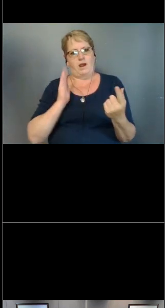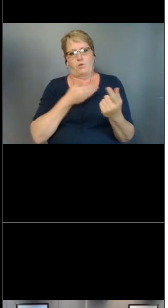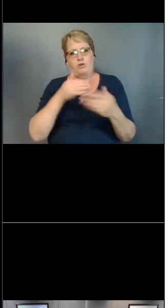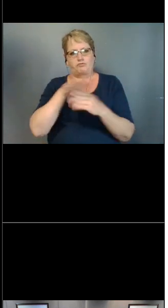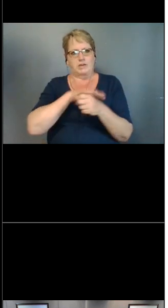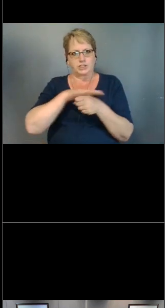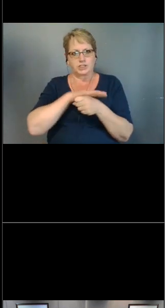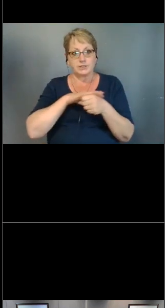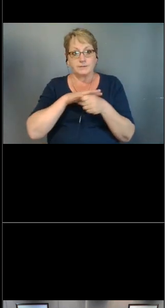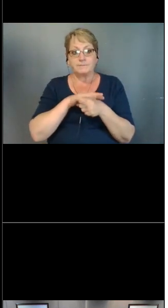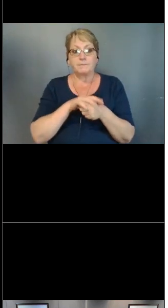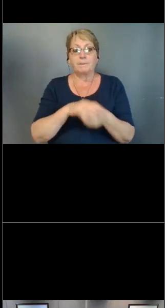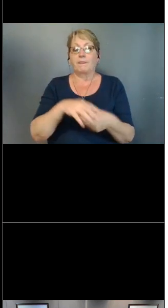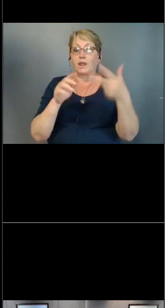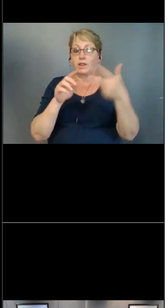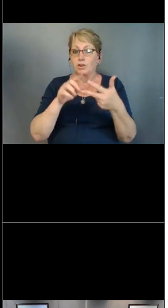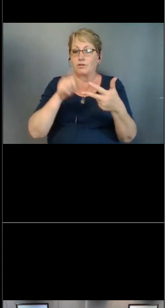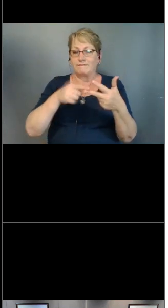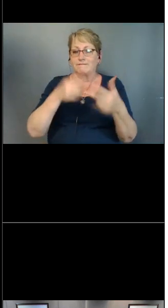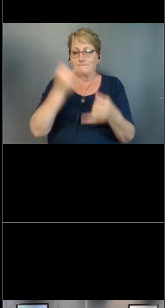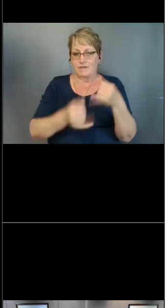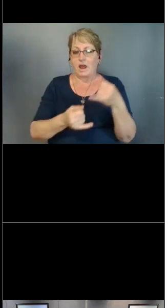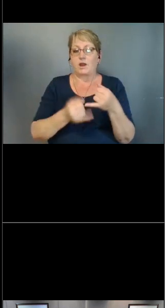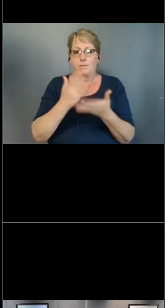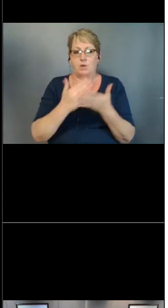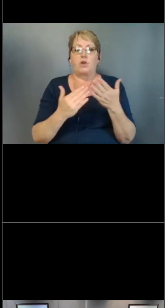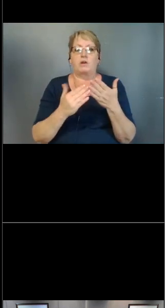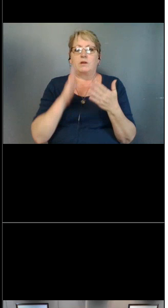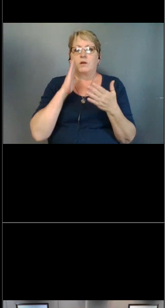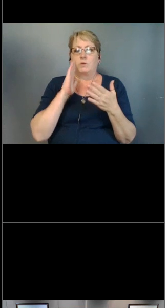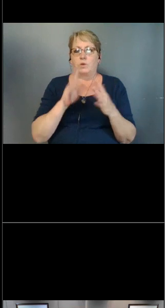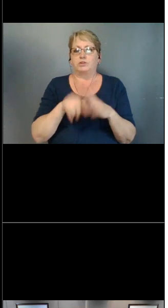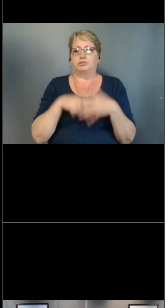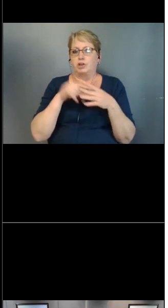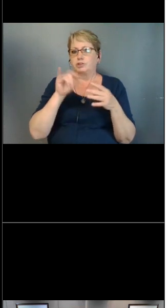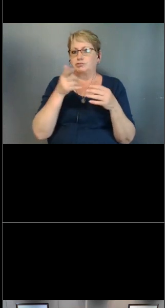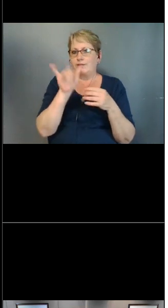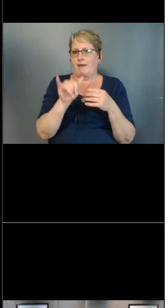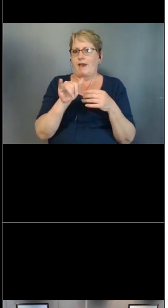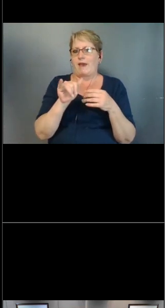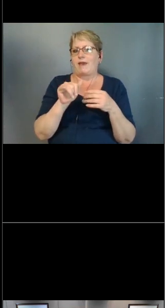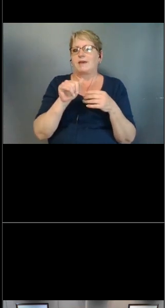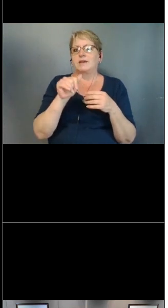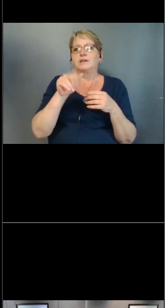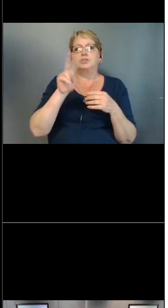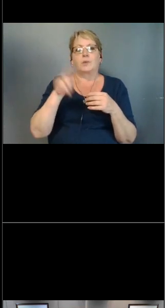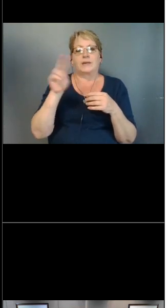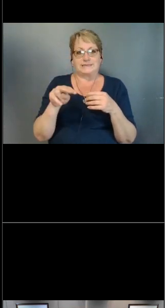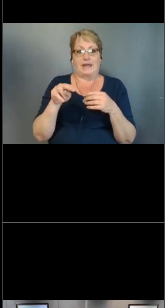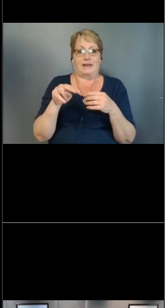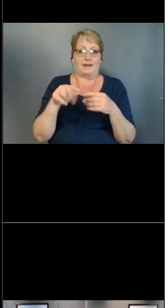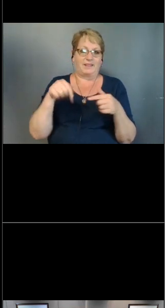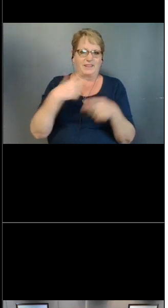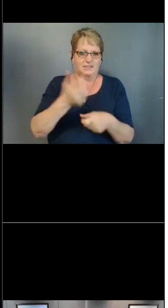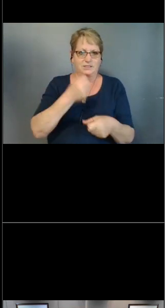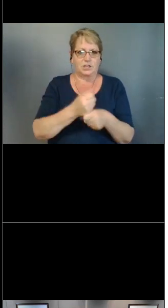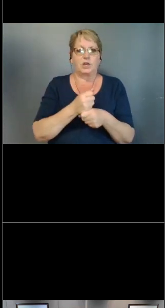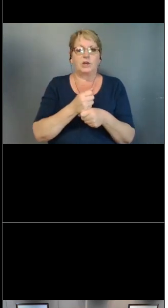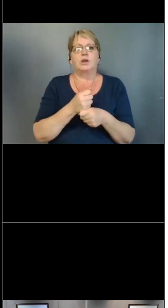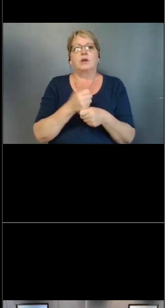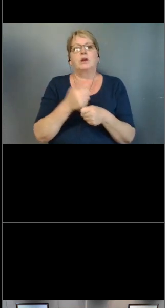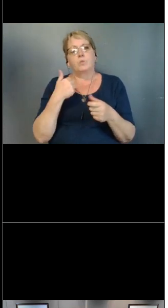The third and final phase of community engagement commenced on July 22nd with our presentation to our Board of Commissioners. We have conducted numerous in-person